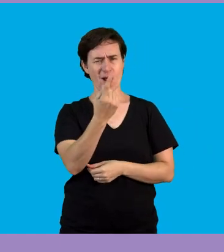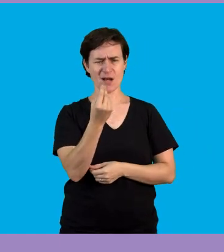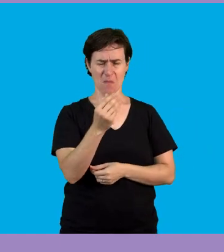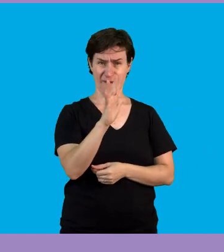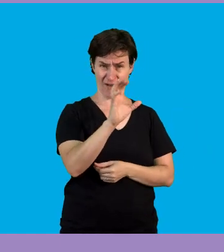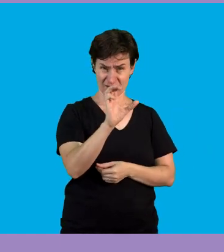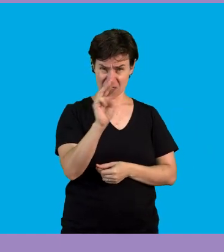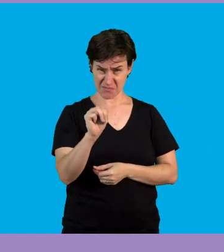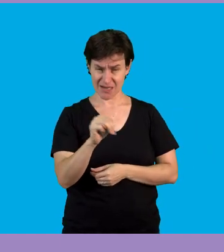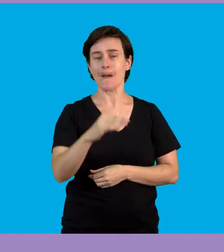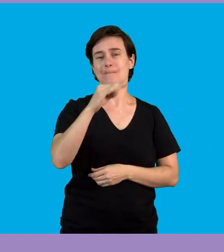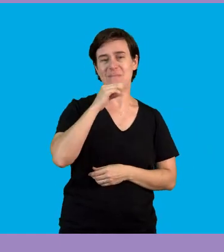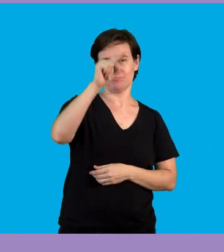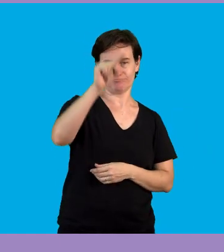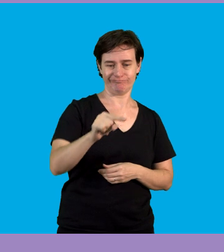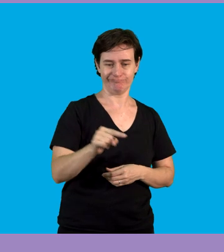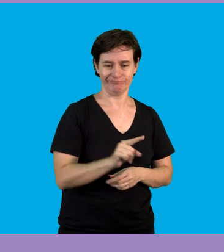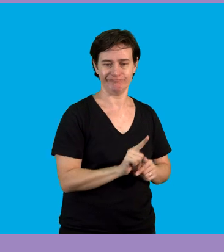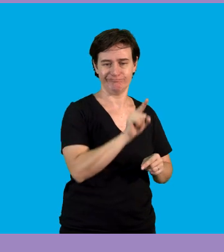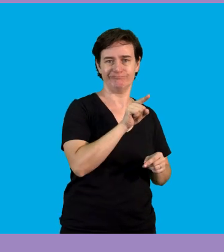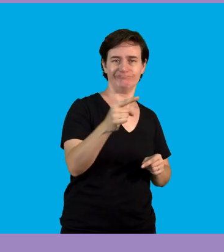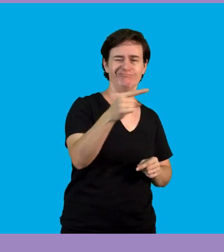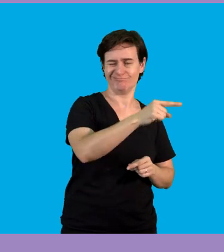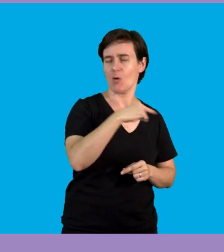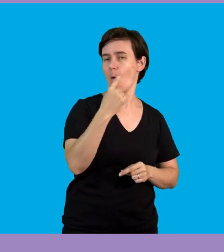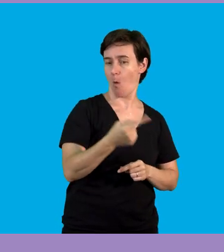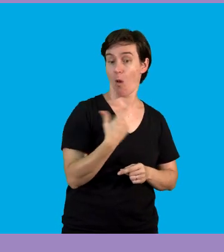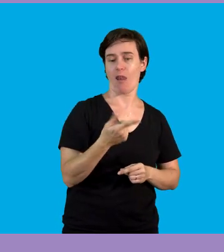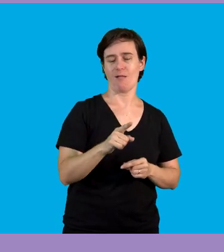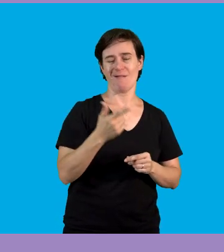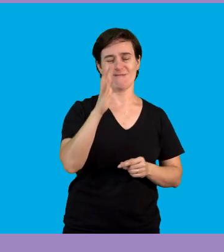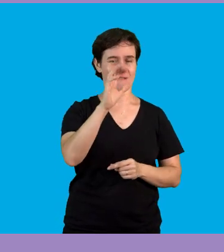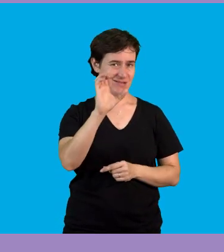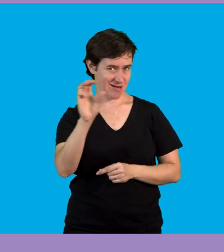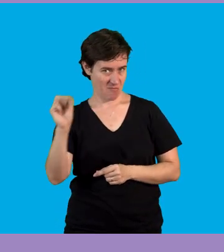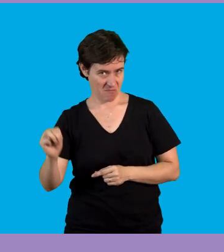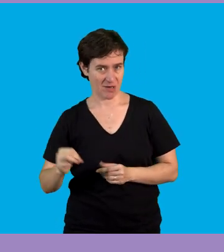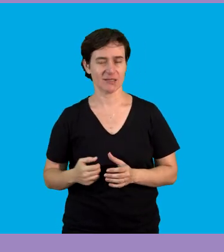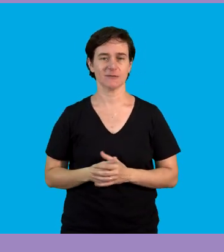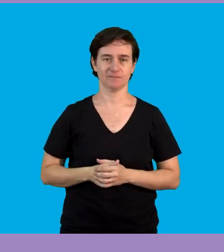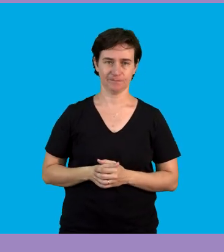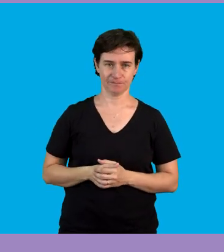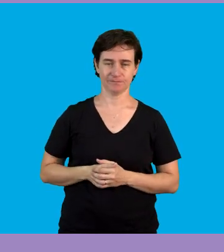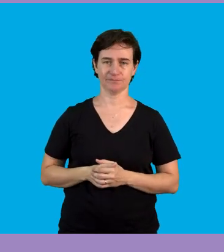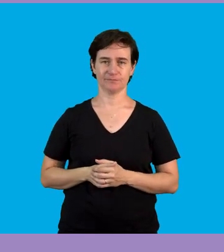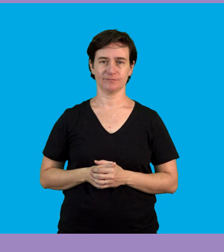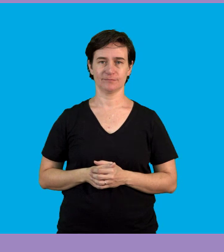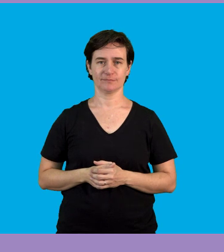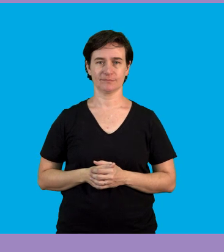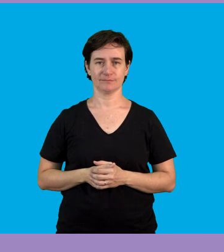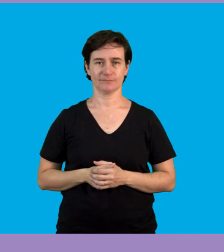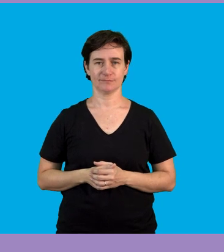centimeters, that means that also the height is 5 centimeters, the length is 5 centimeters, and the breadth is